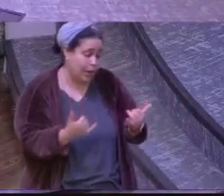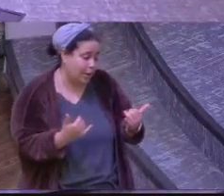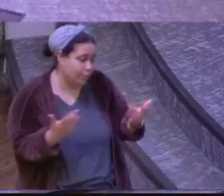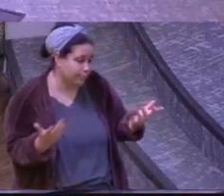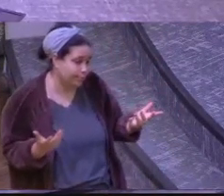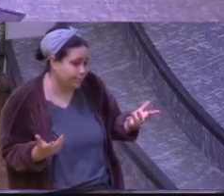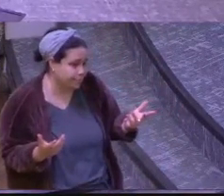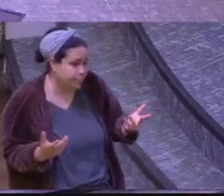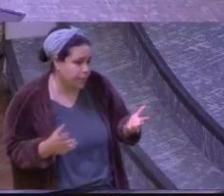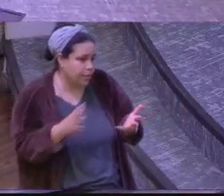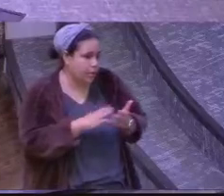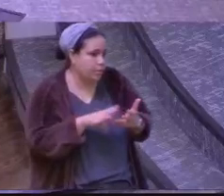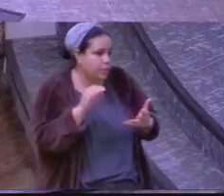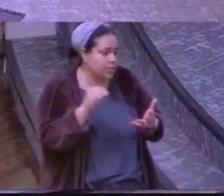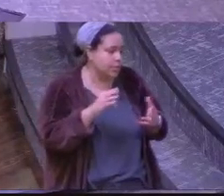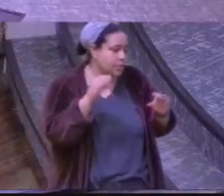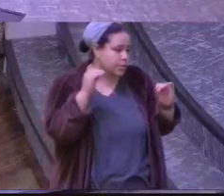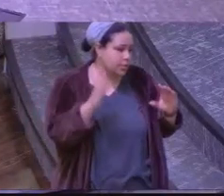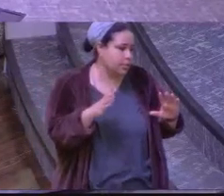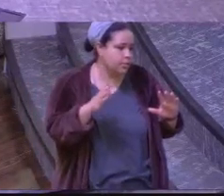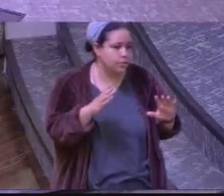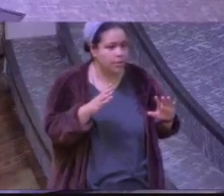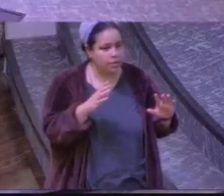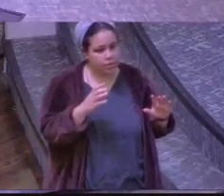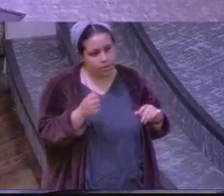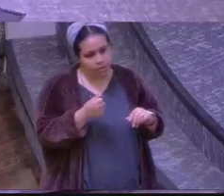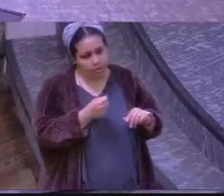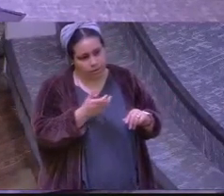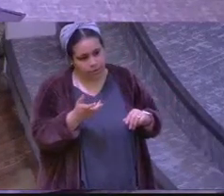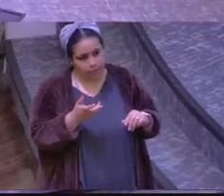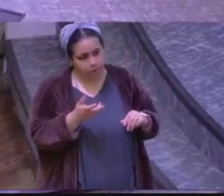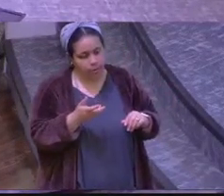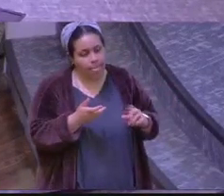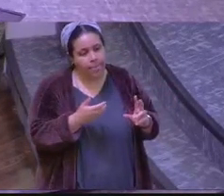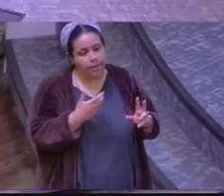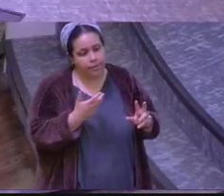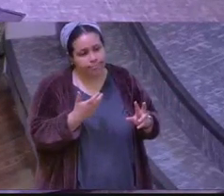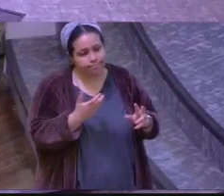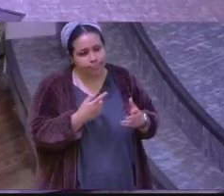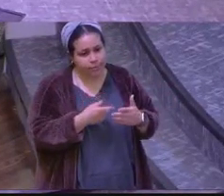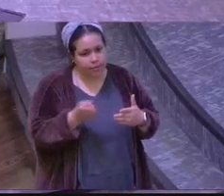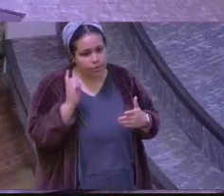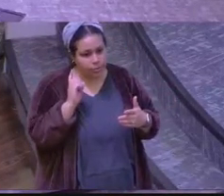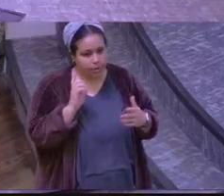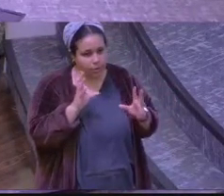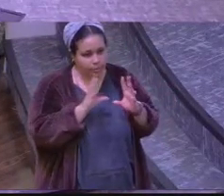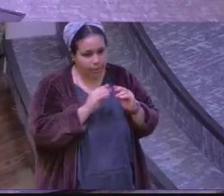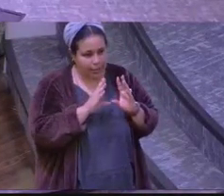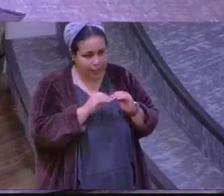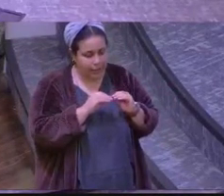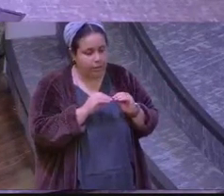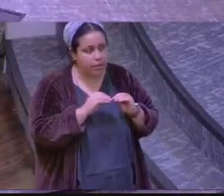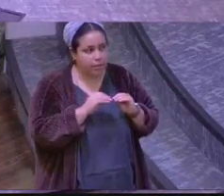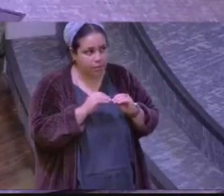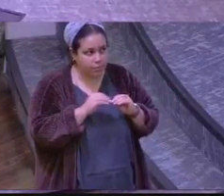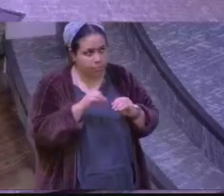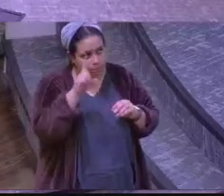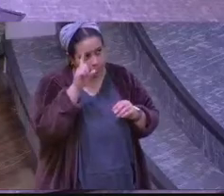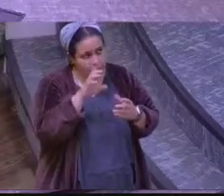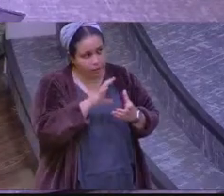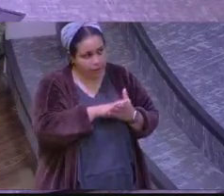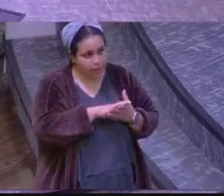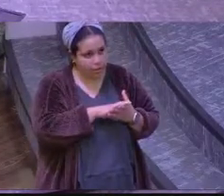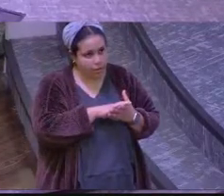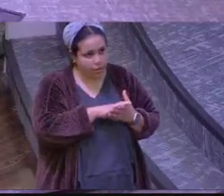listened to the teachers, several of them. We met with them last week, but I believe